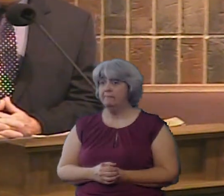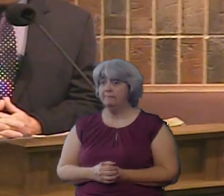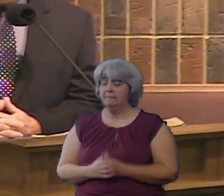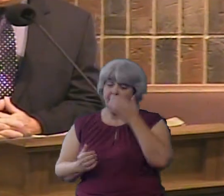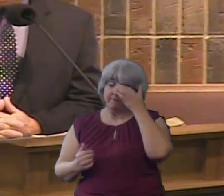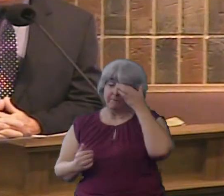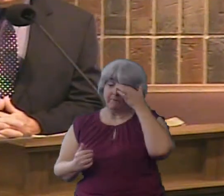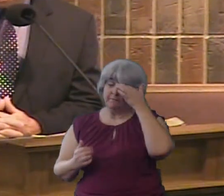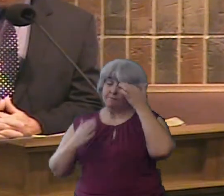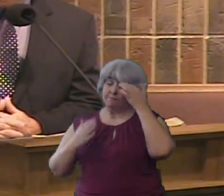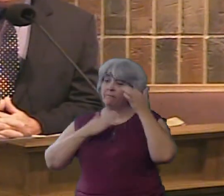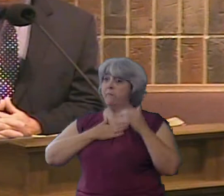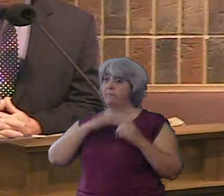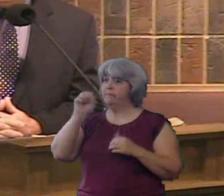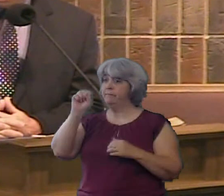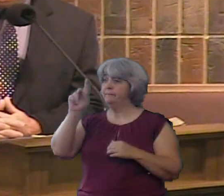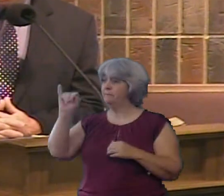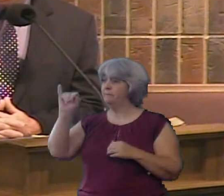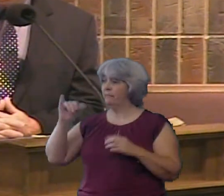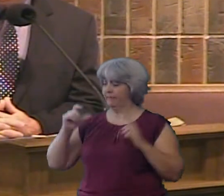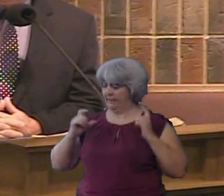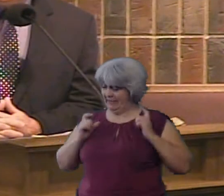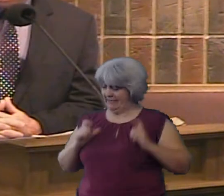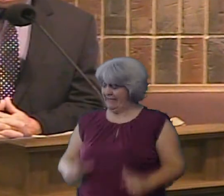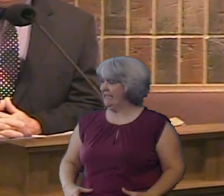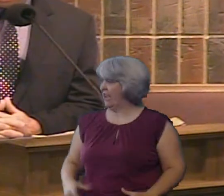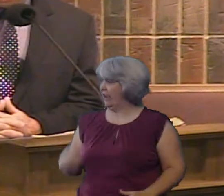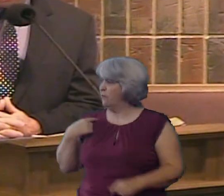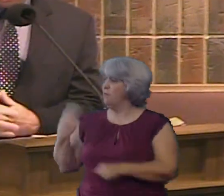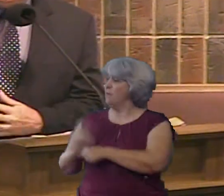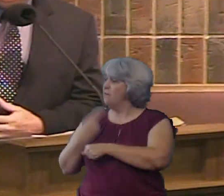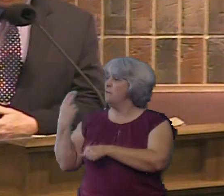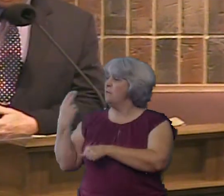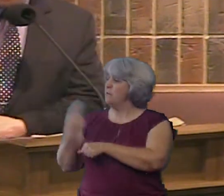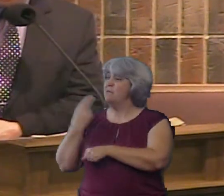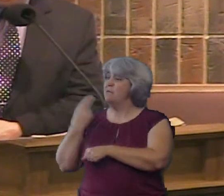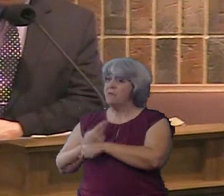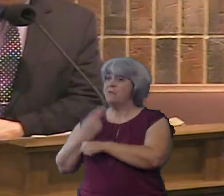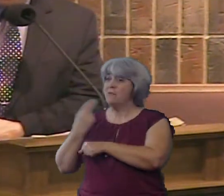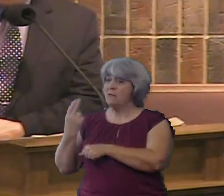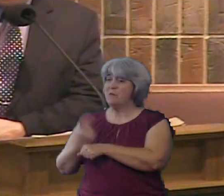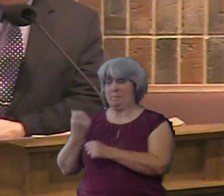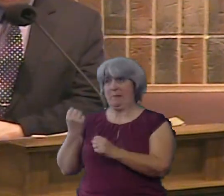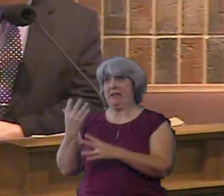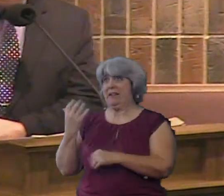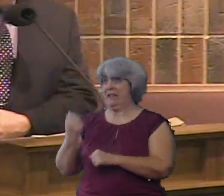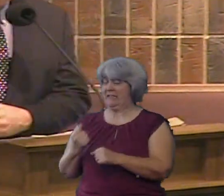My ski jacket that I wore for several years had